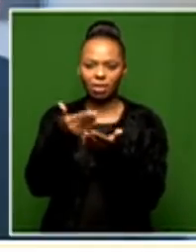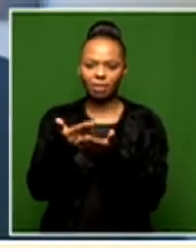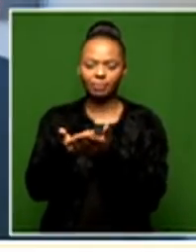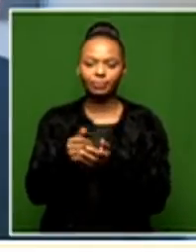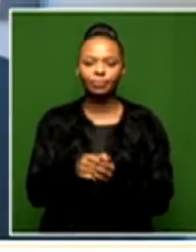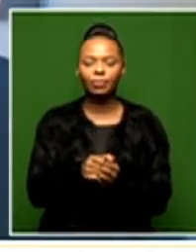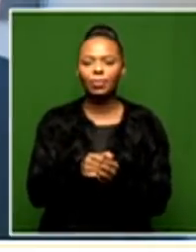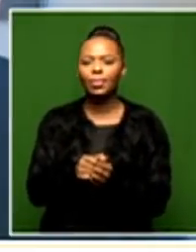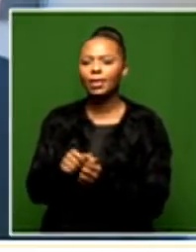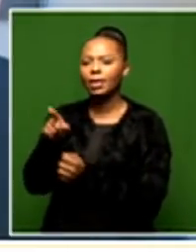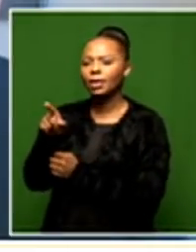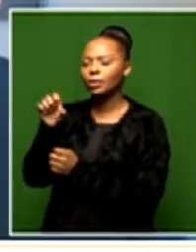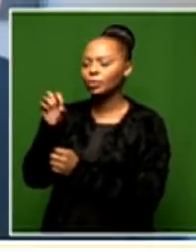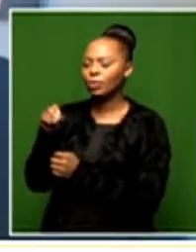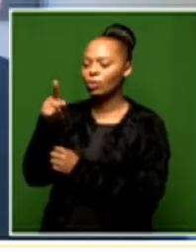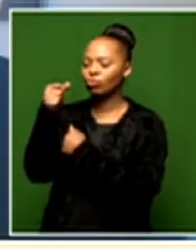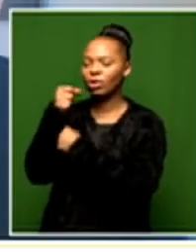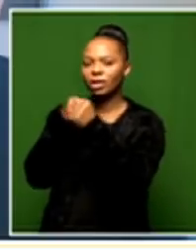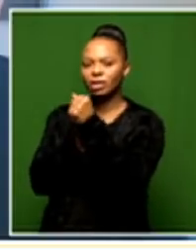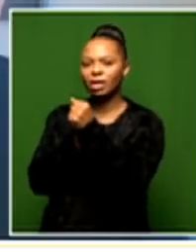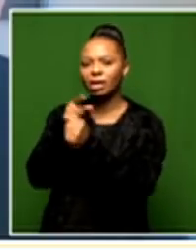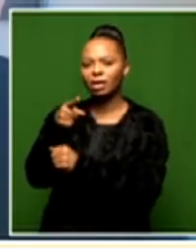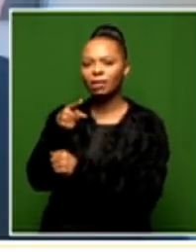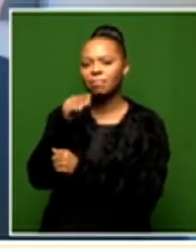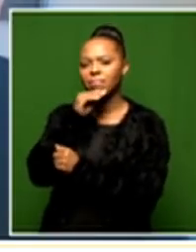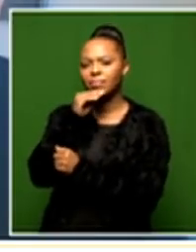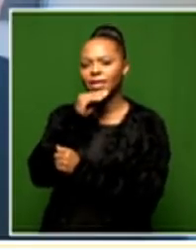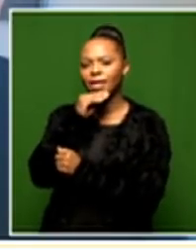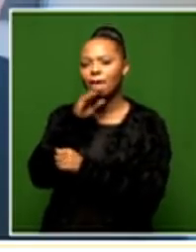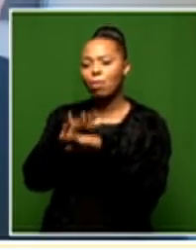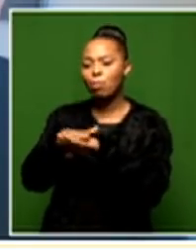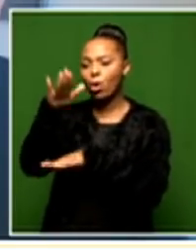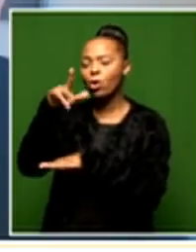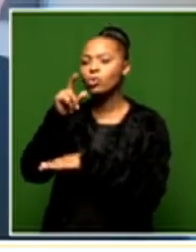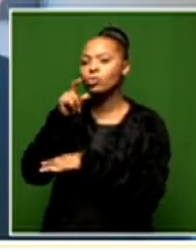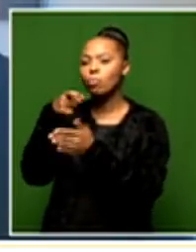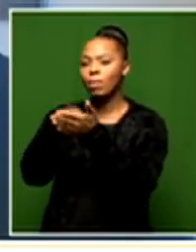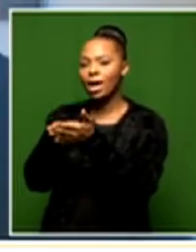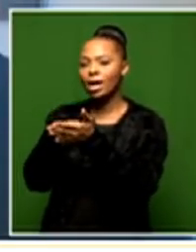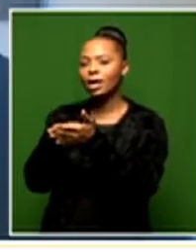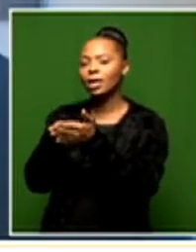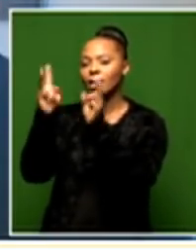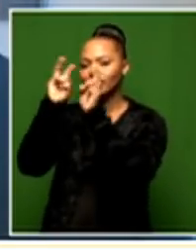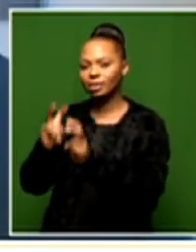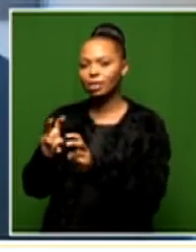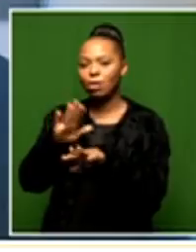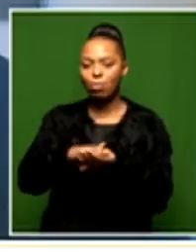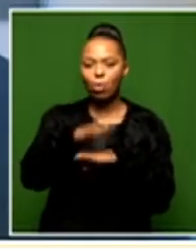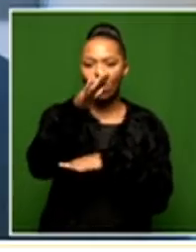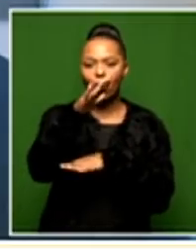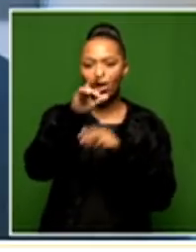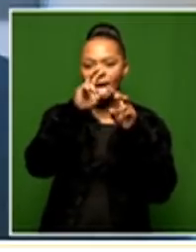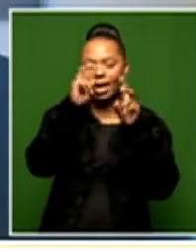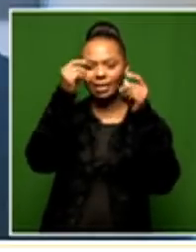in this structure, would it be correct to say then that the more electricity you buy, the more expensive